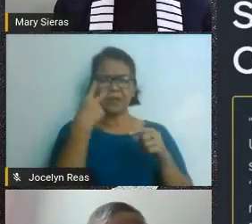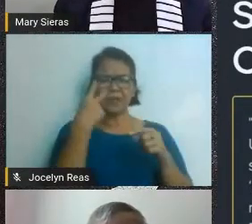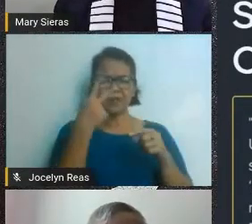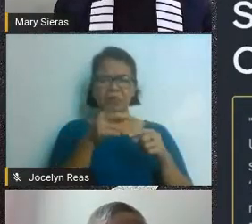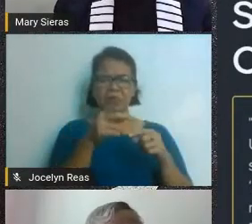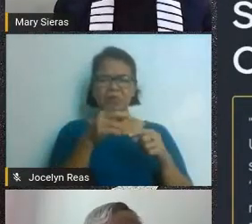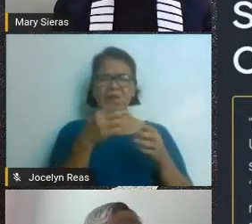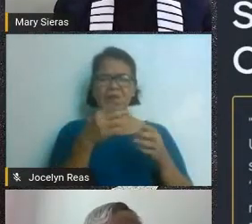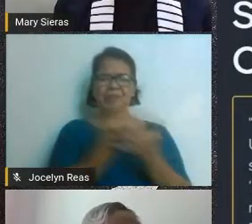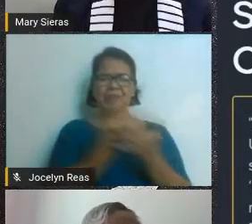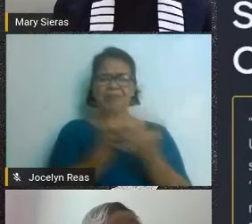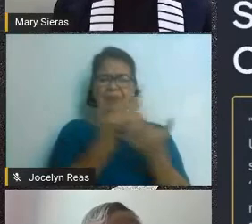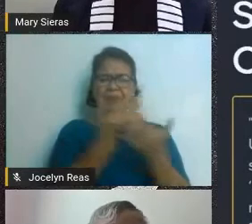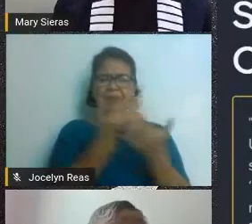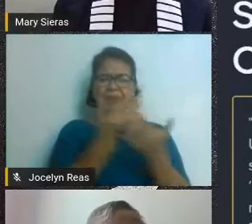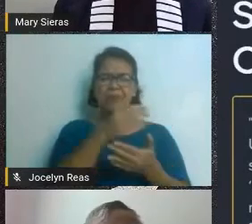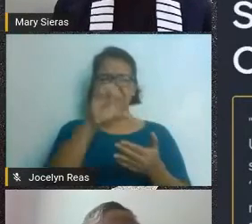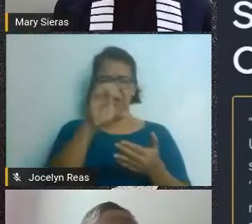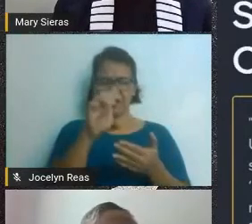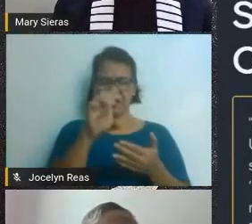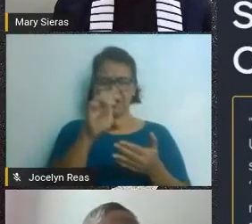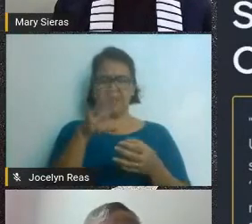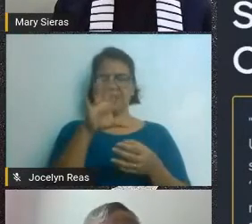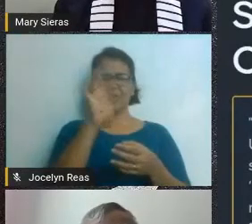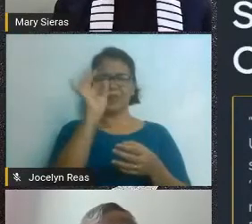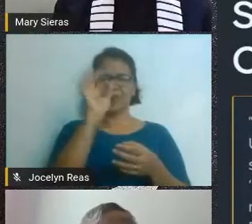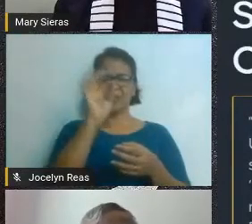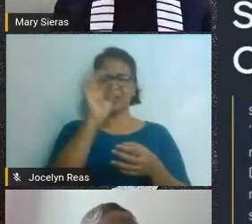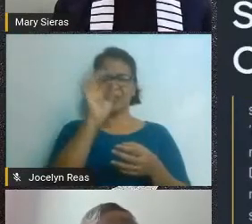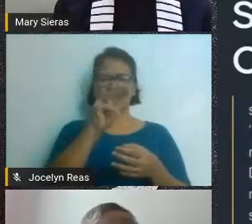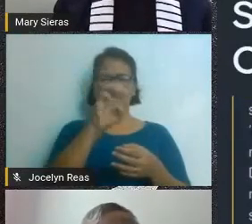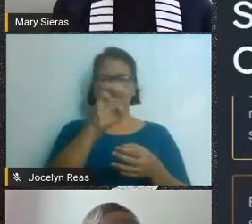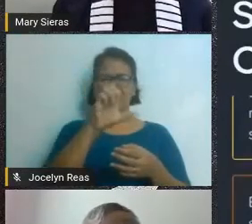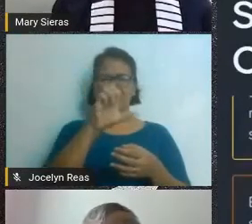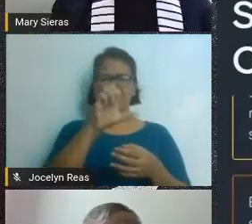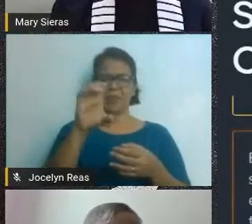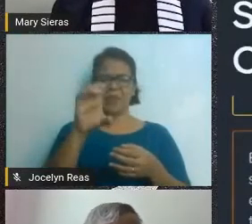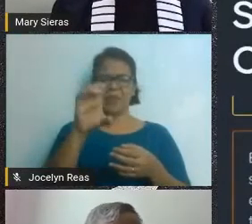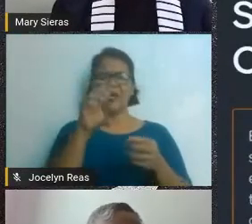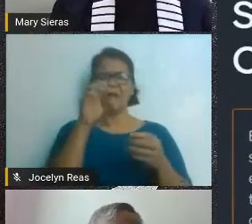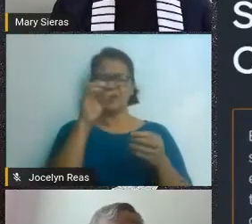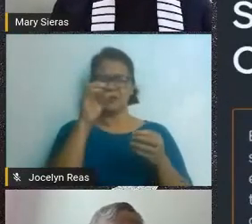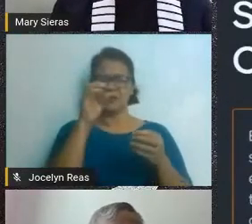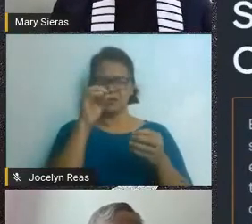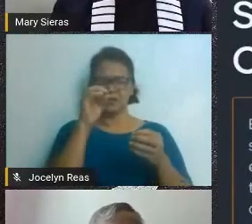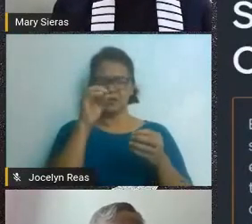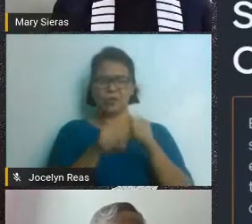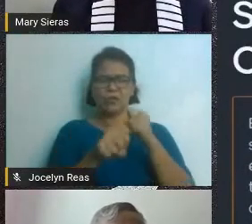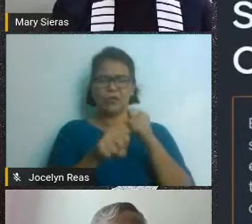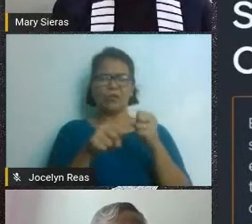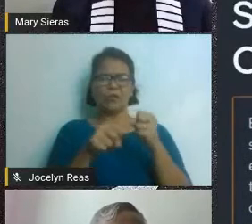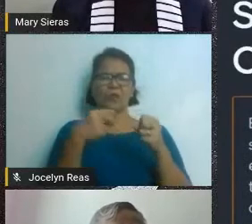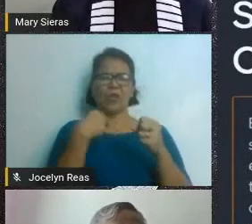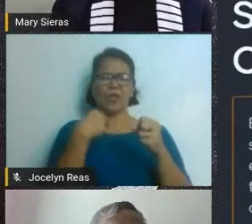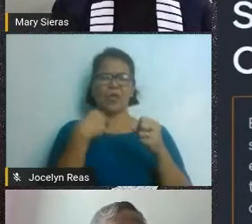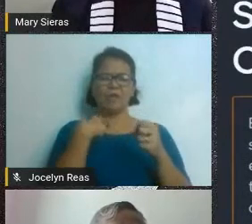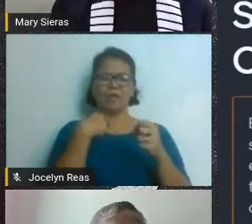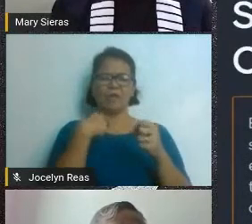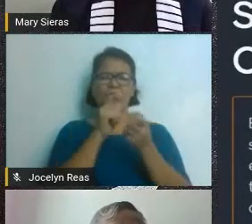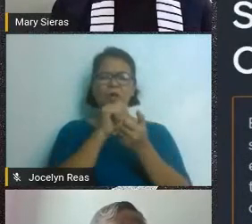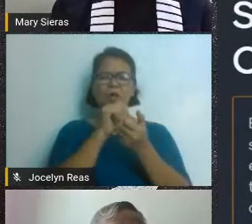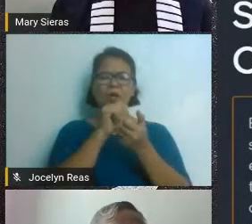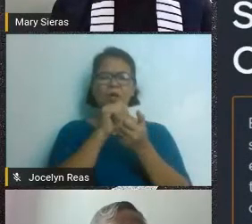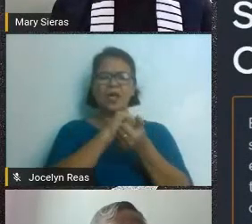the MELCS. But as I've said, safety to sa TTL, pero sa ibang learning areas, medyo, ano,